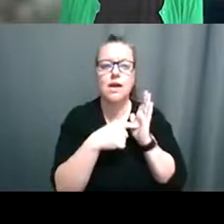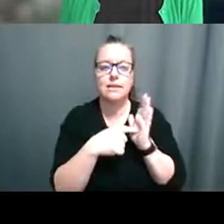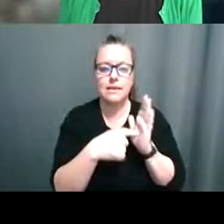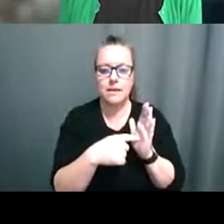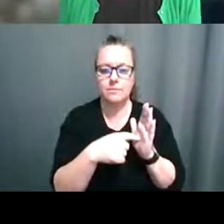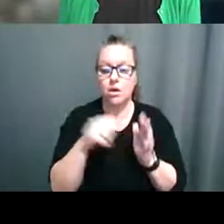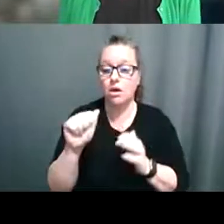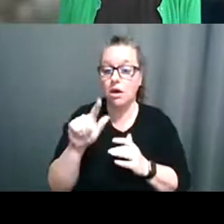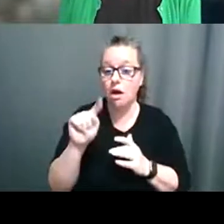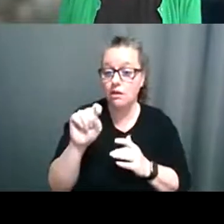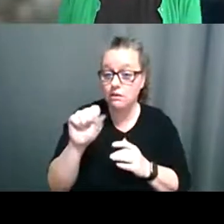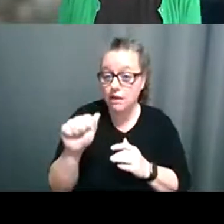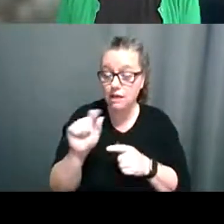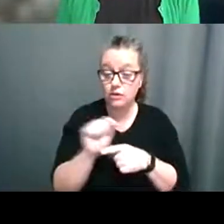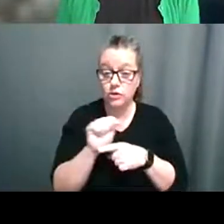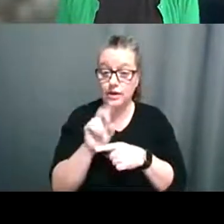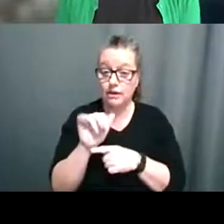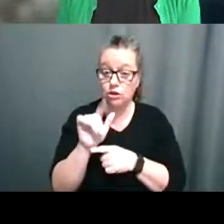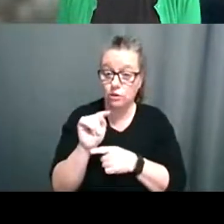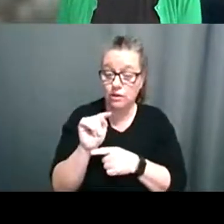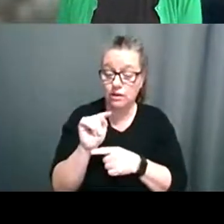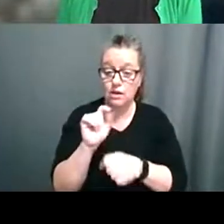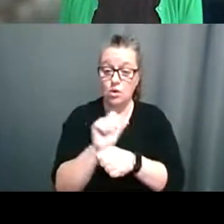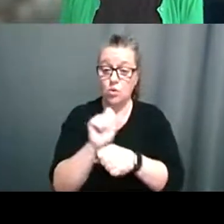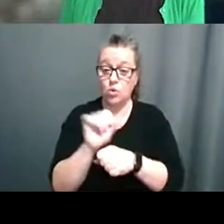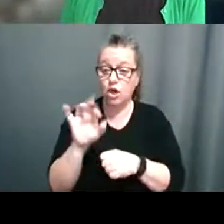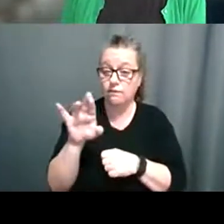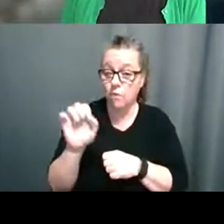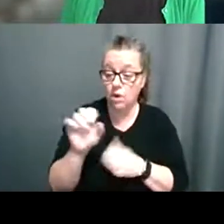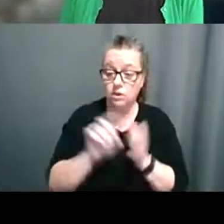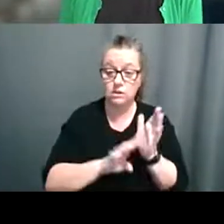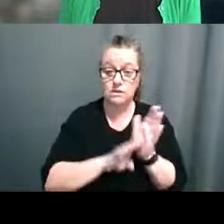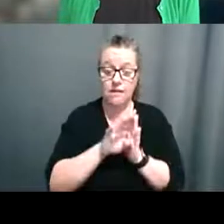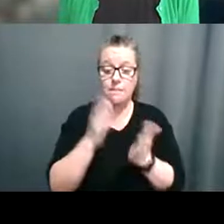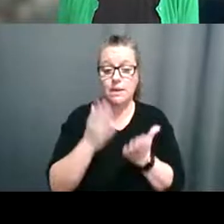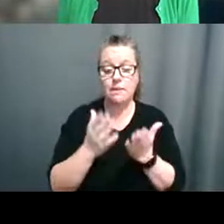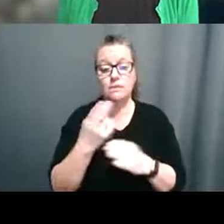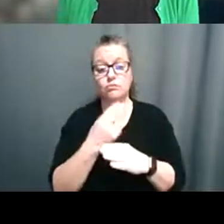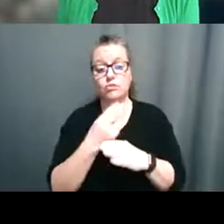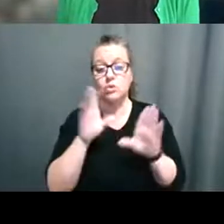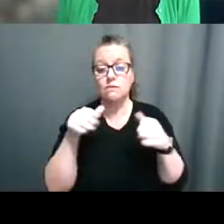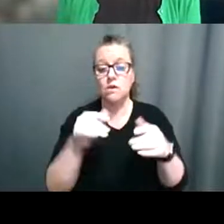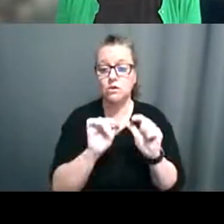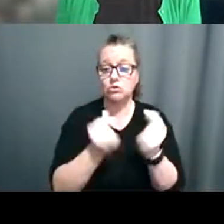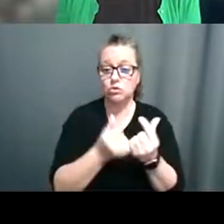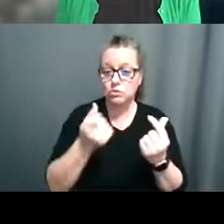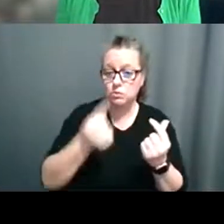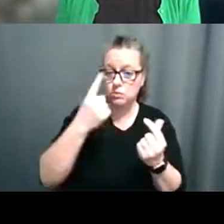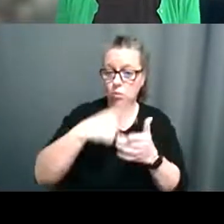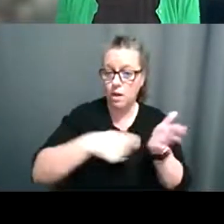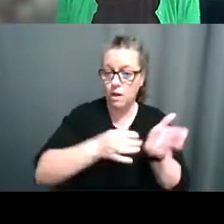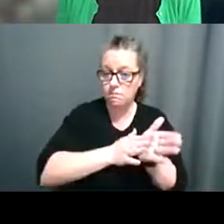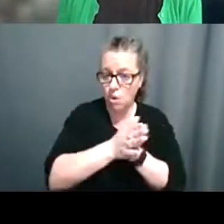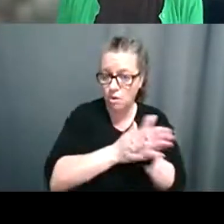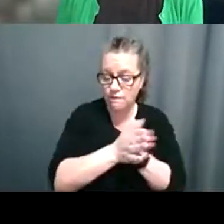ALTSA's training unit and workforce development might want to do a focus group to understand what motivates people to work in